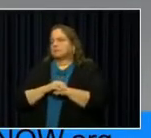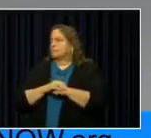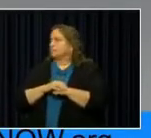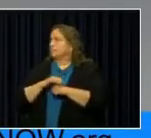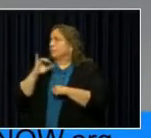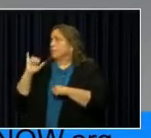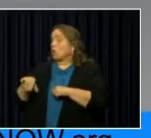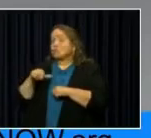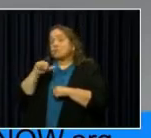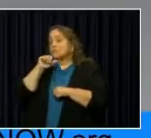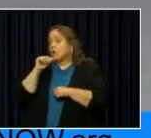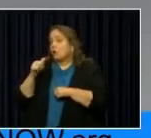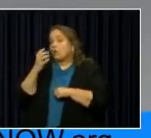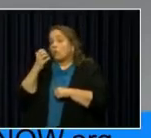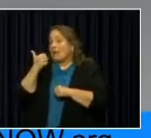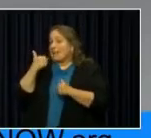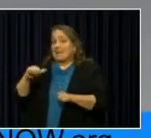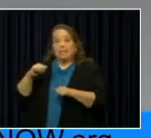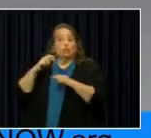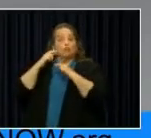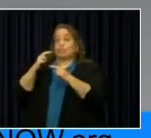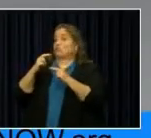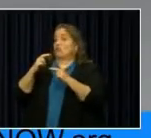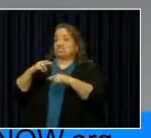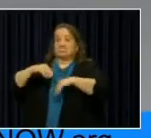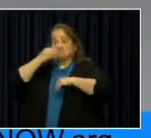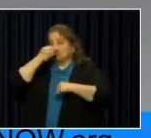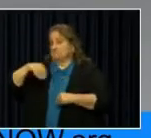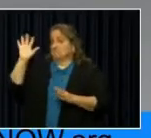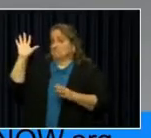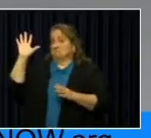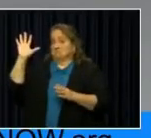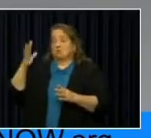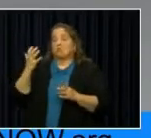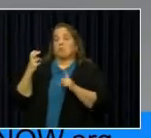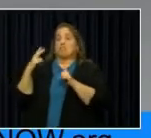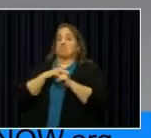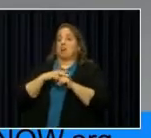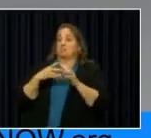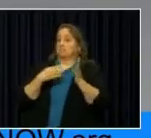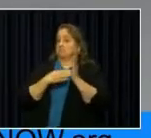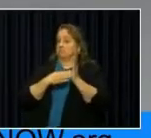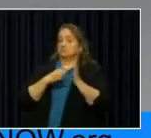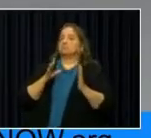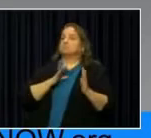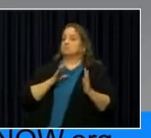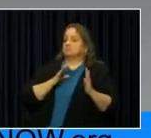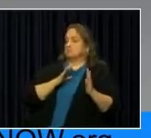Those that don't want any of the restrictions are willing to file lawsuits against them.